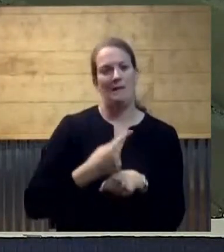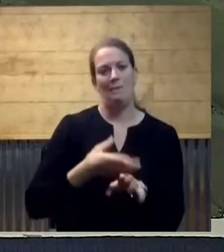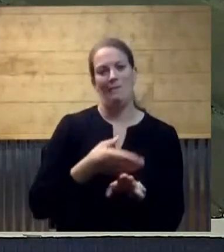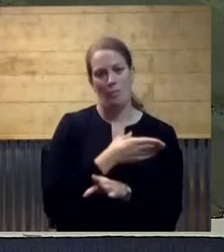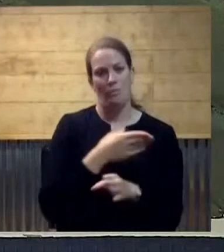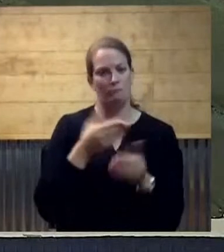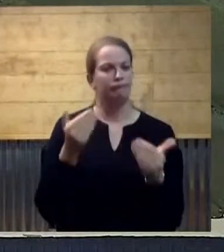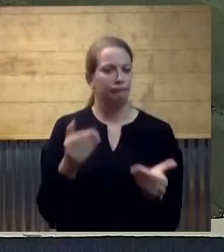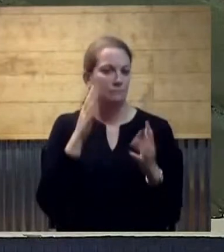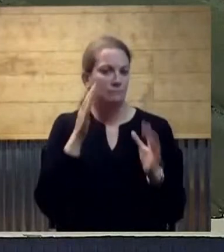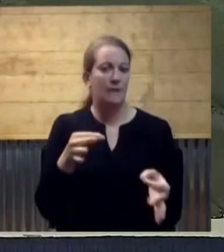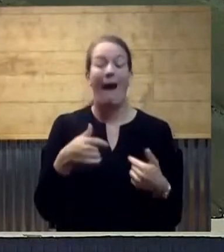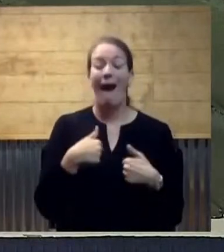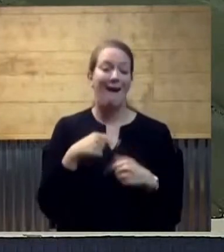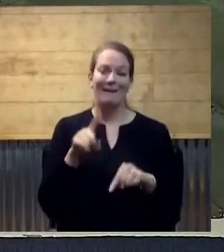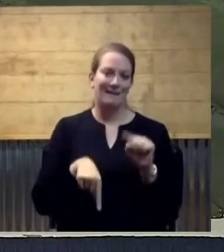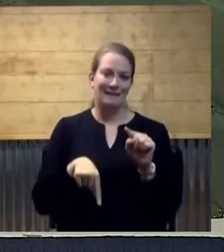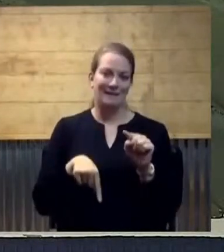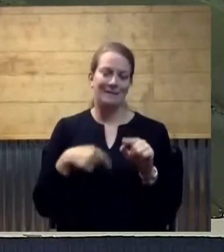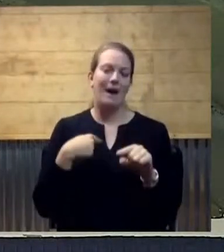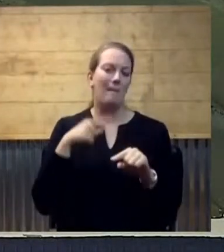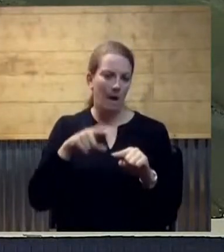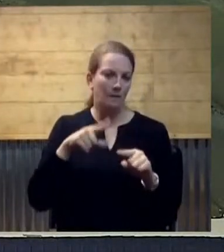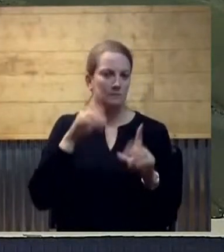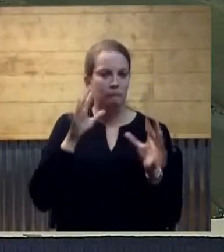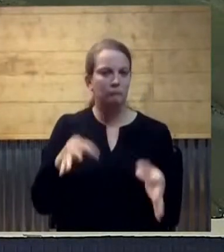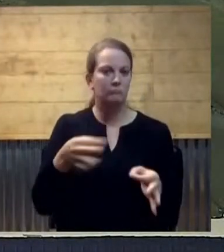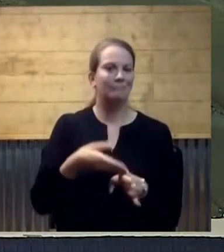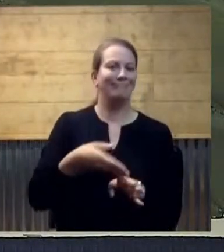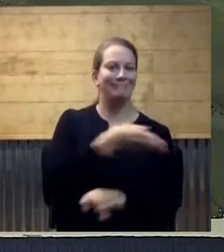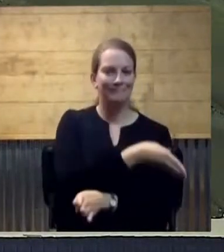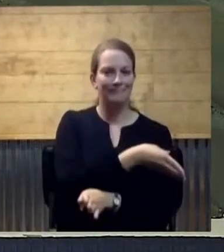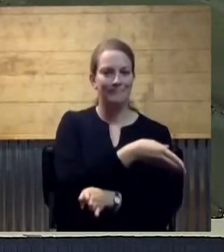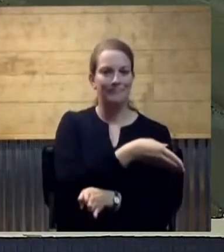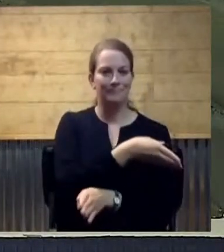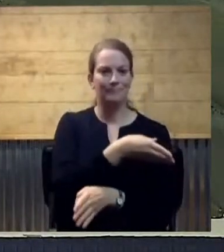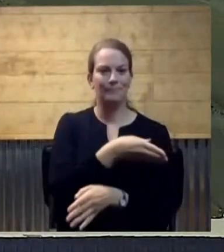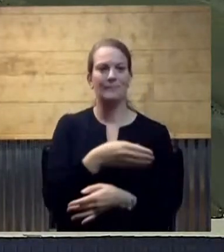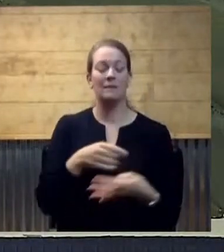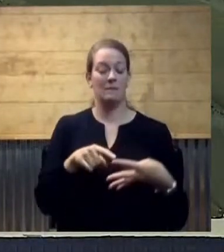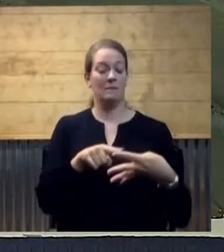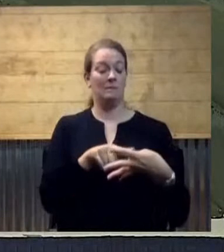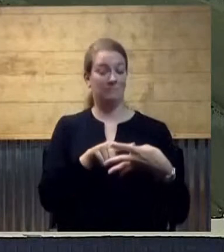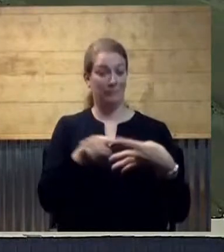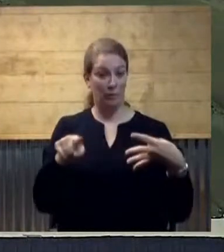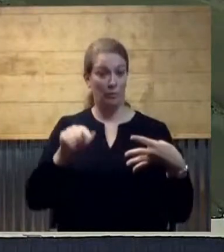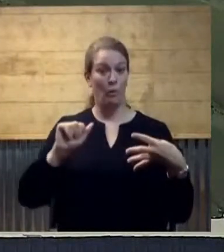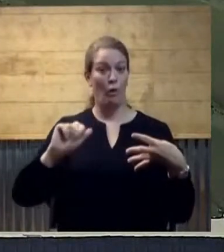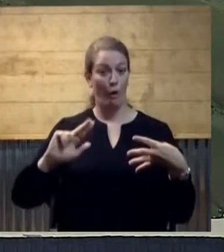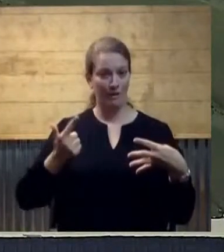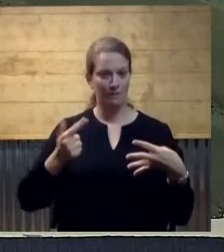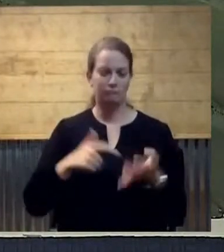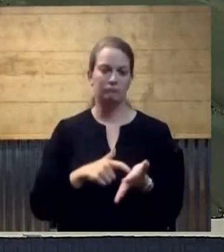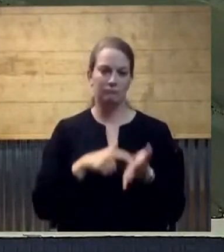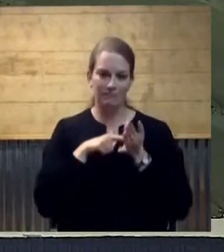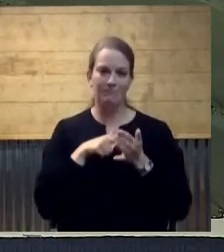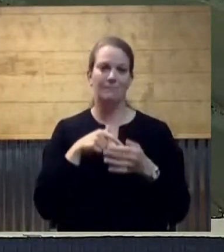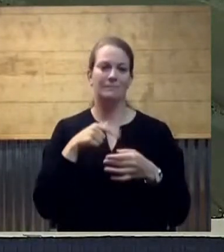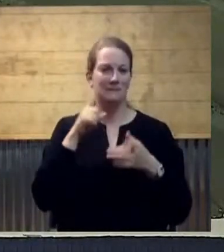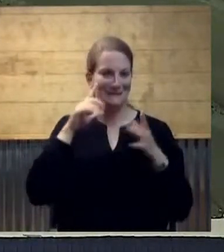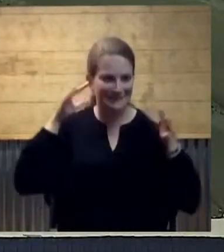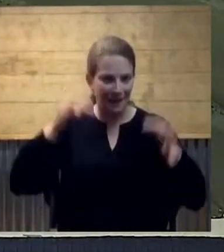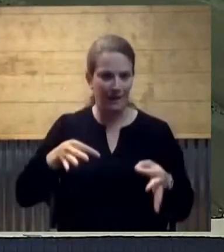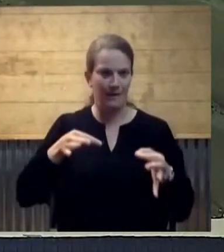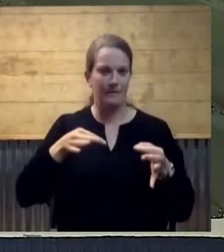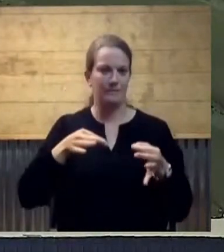before. Our institutional systemic drop-dead date is the first week in August. So we will make that decision